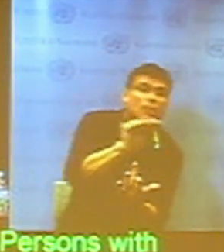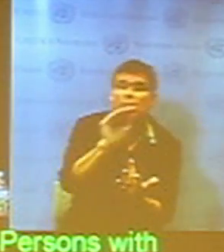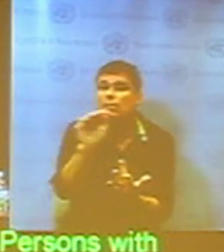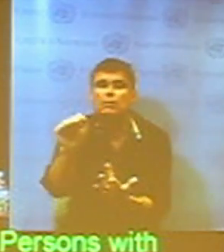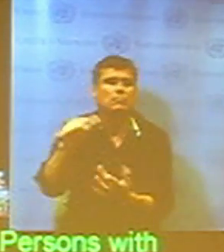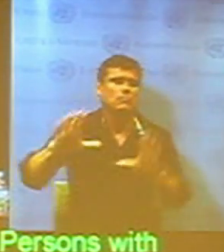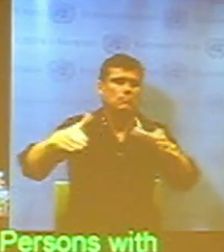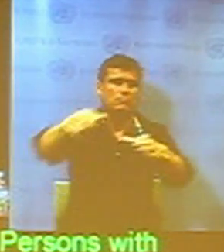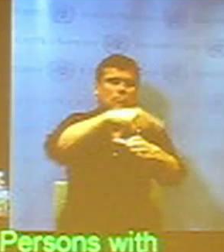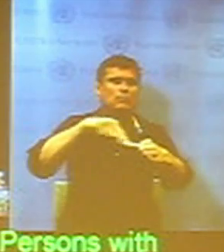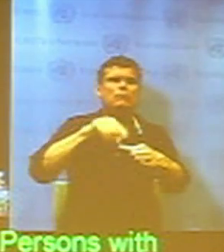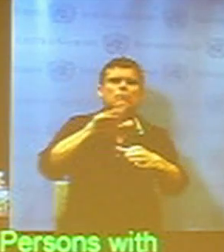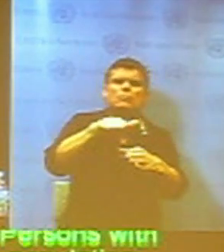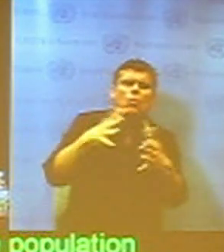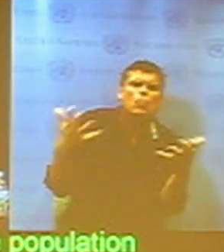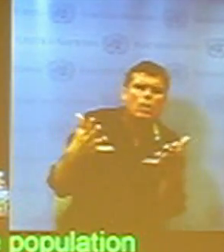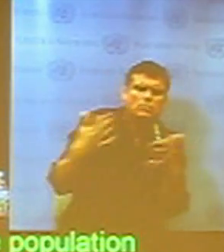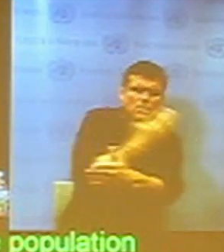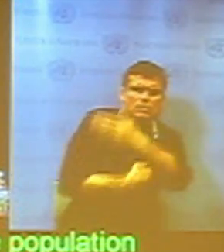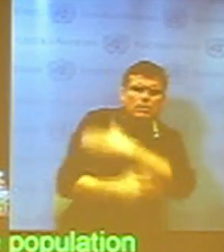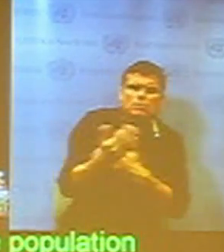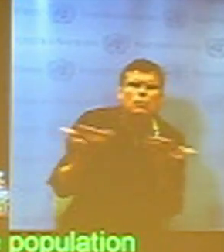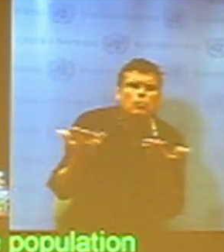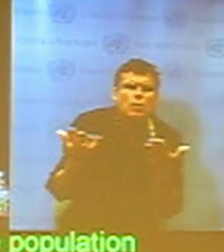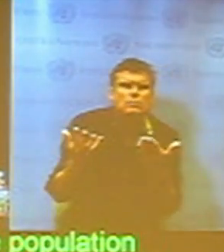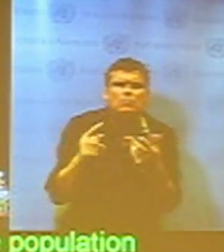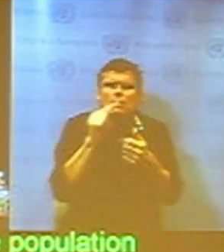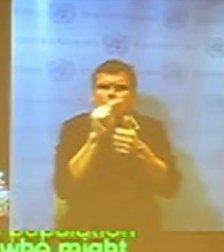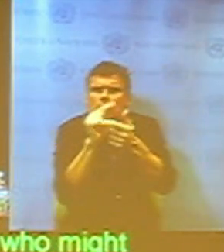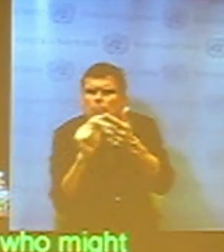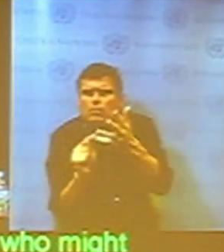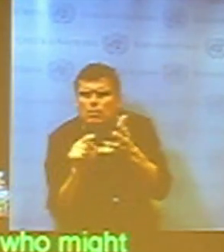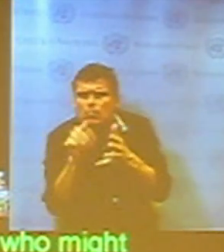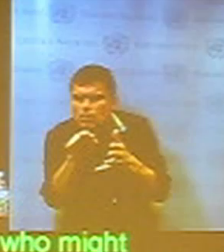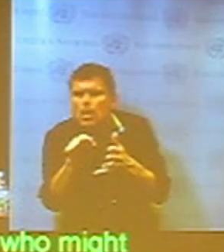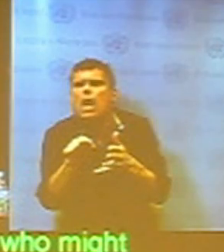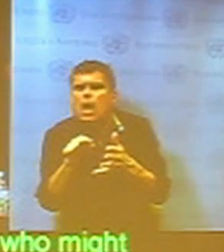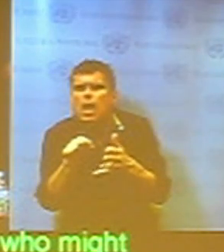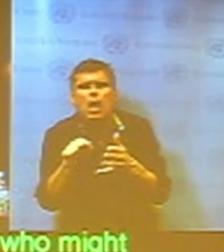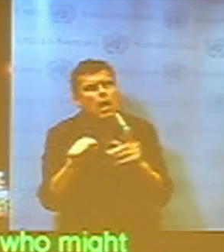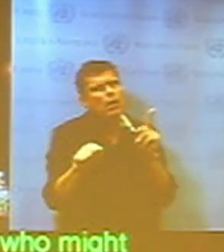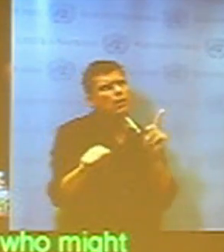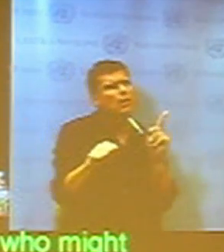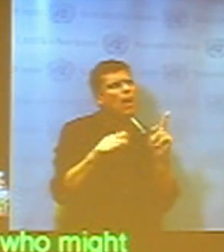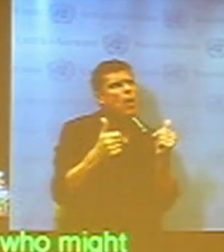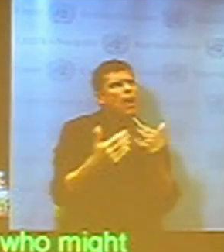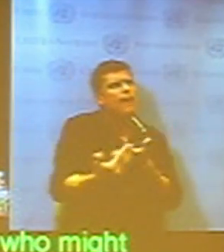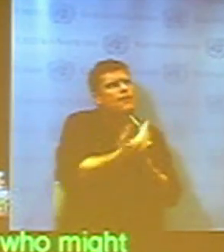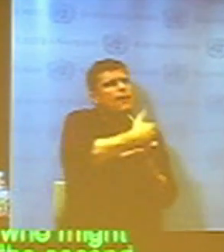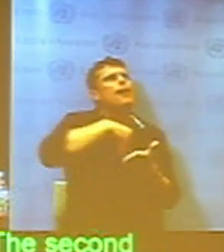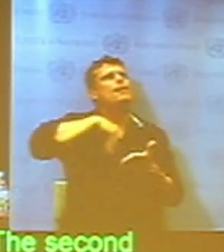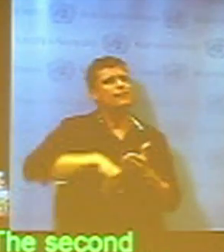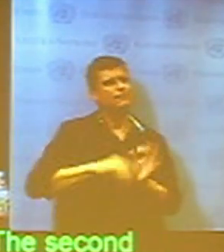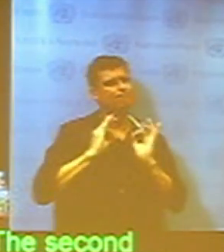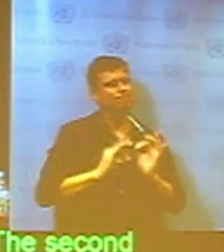participation. The second thing we do is create an accessible space for the people to be able to participate from a